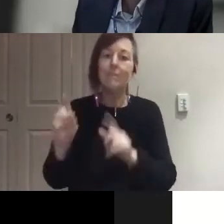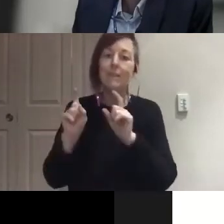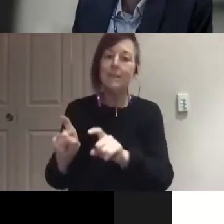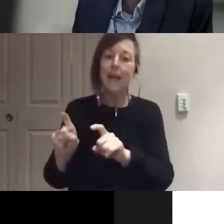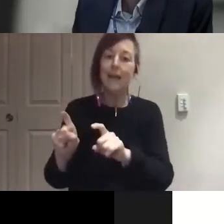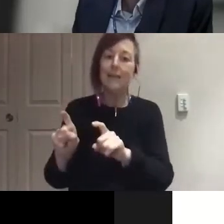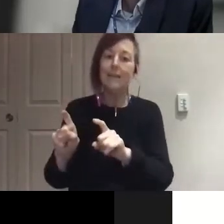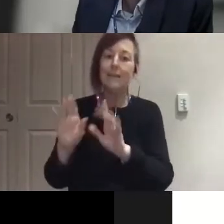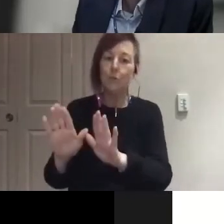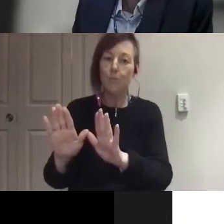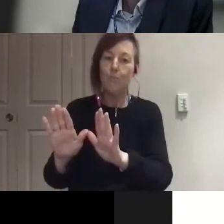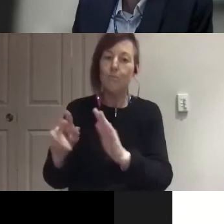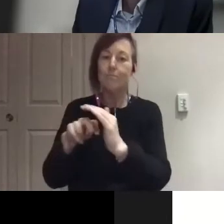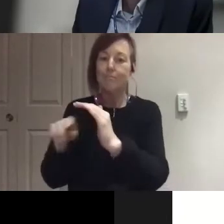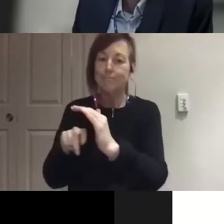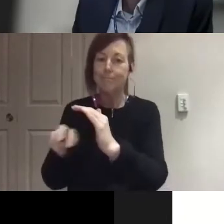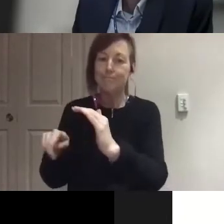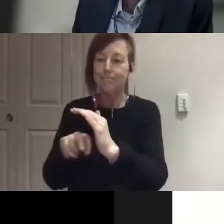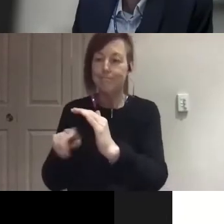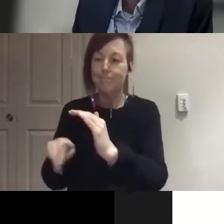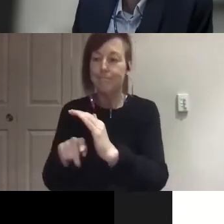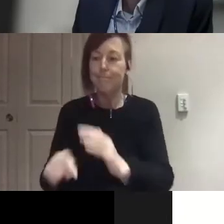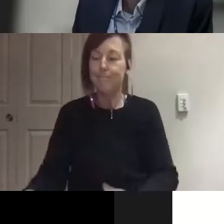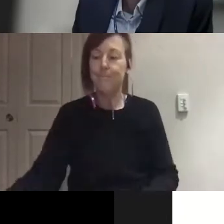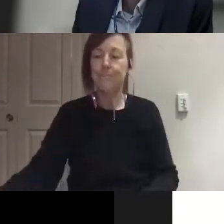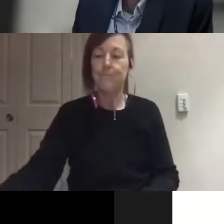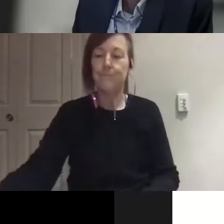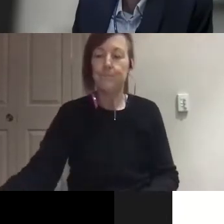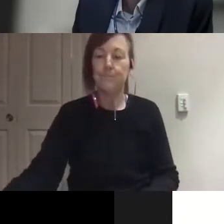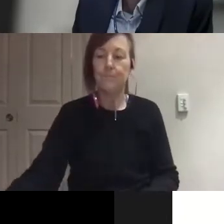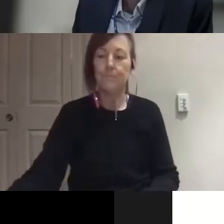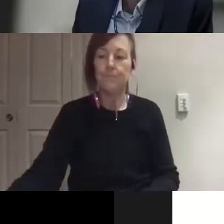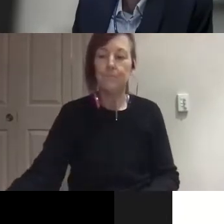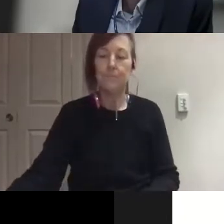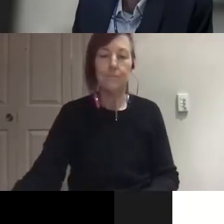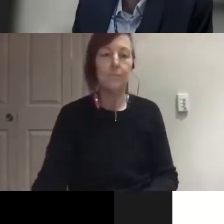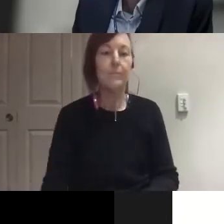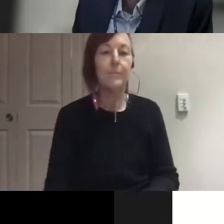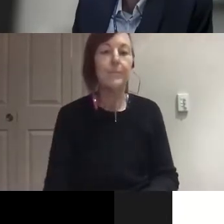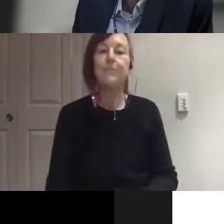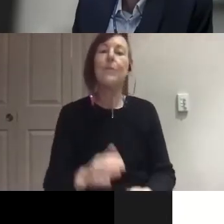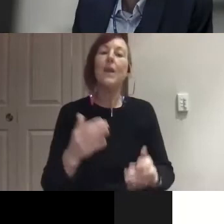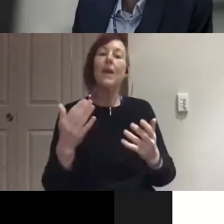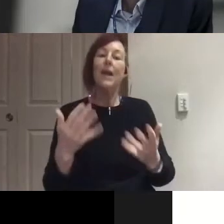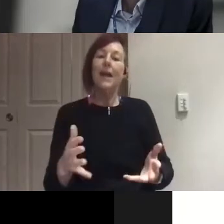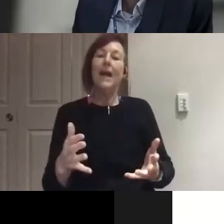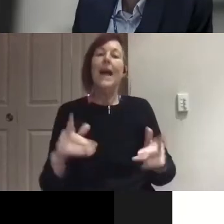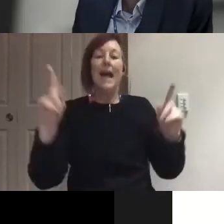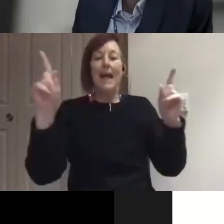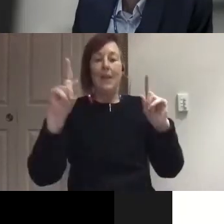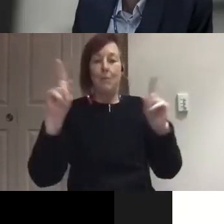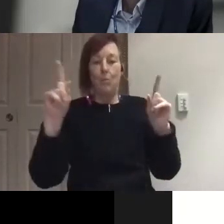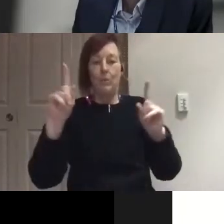Dame, what do I do? Yeah. So at the moment, in any stop and stay situation, but at the moment,